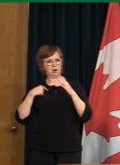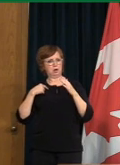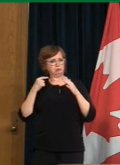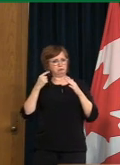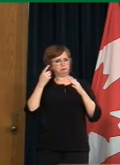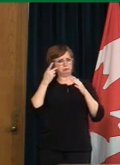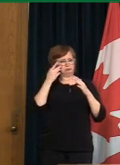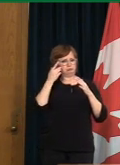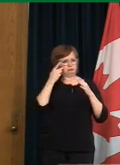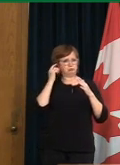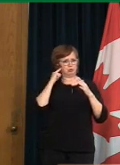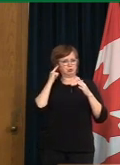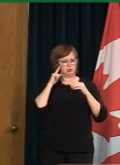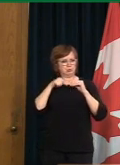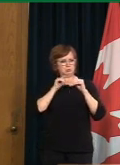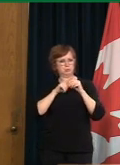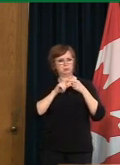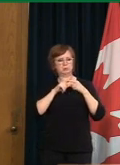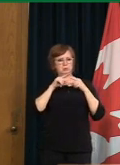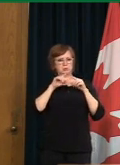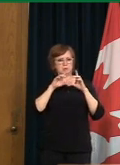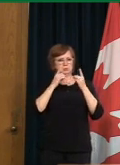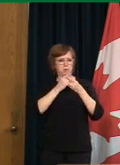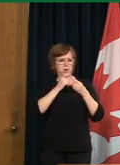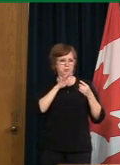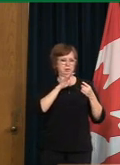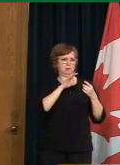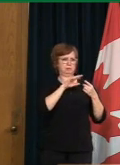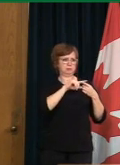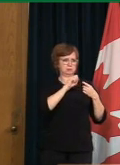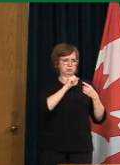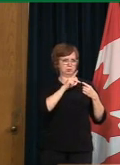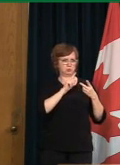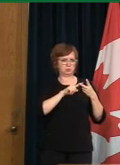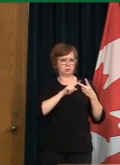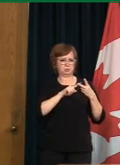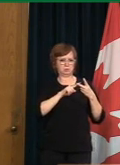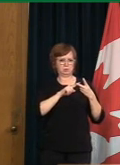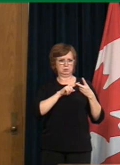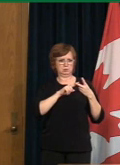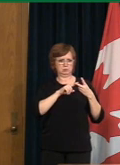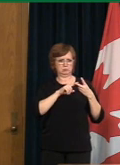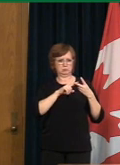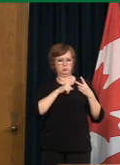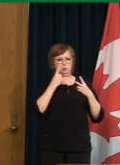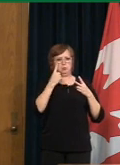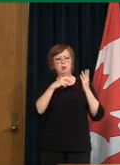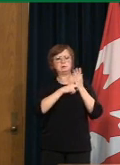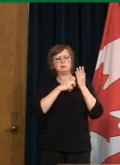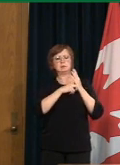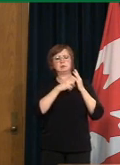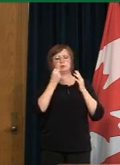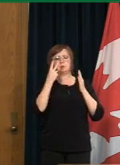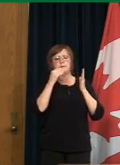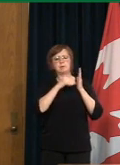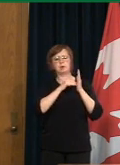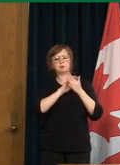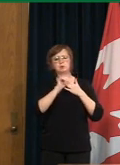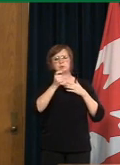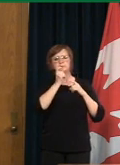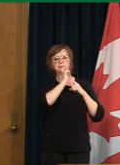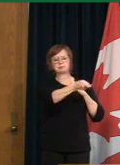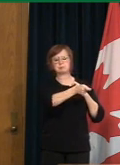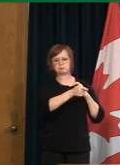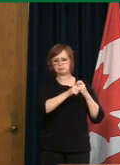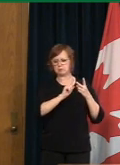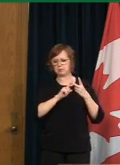in Saskatchewan, whether they be to a corporation, which I believe have been in the neighborhood of about $12,000, or whether they have been to an